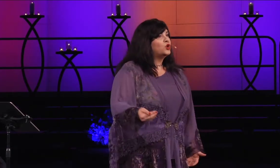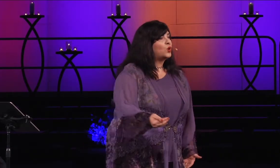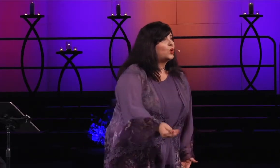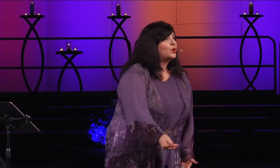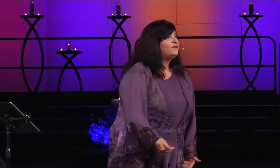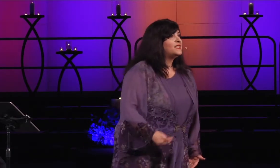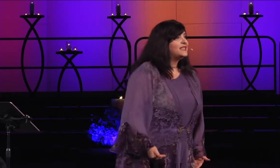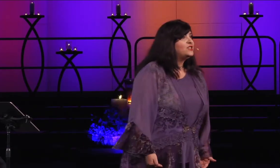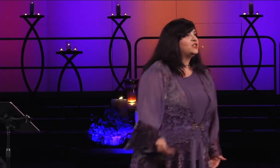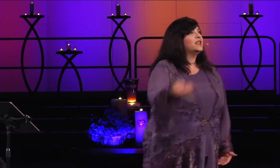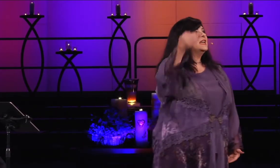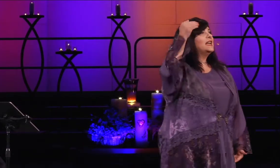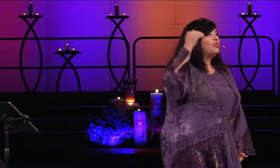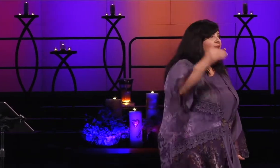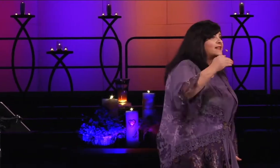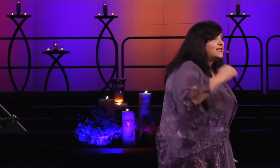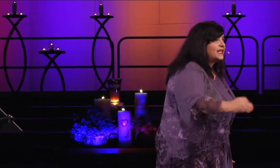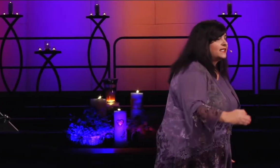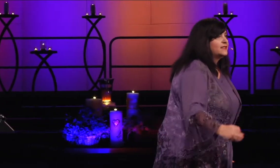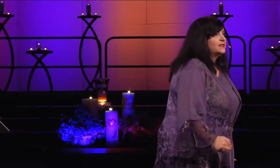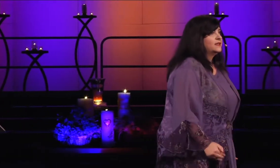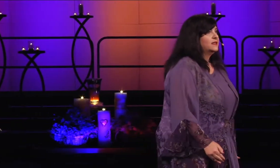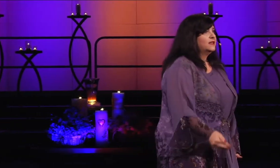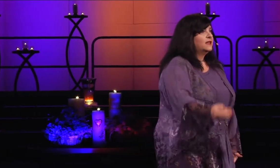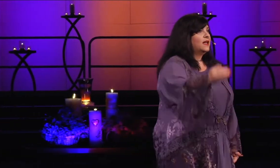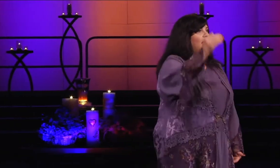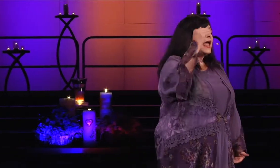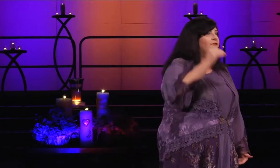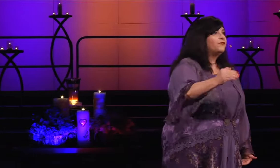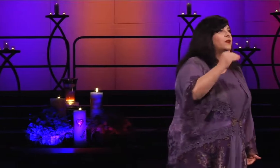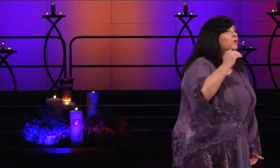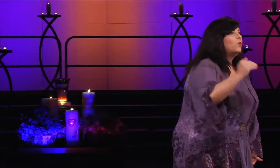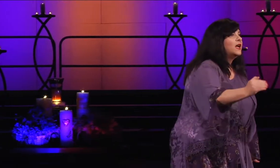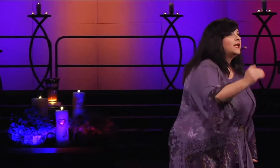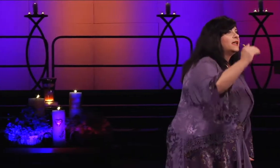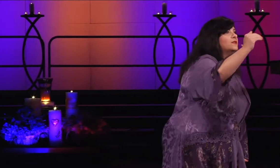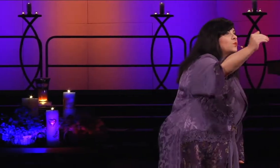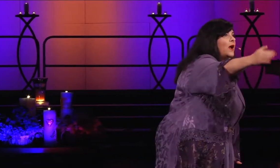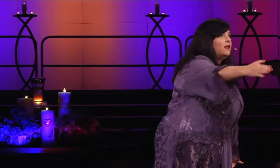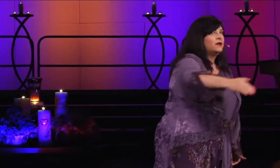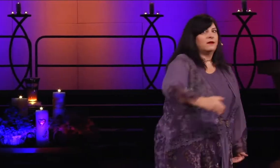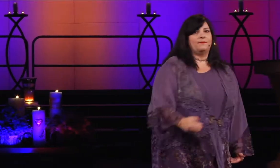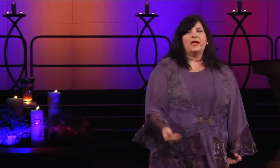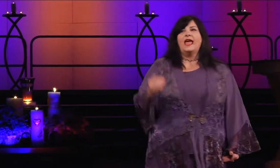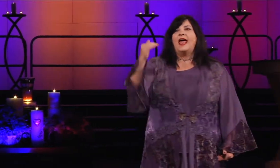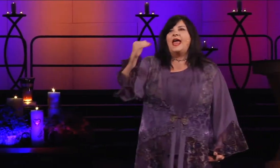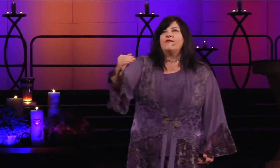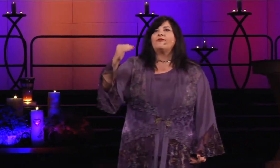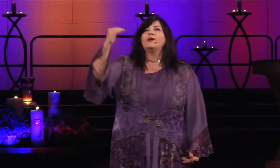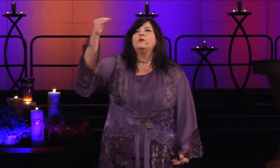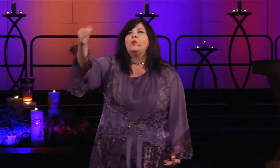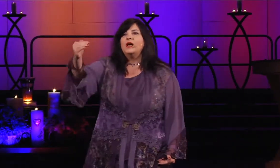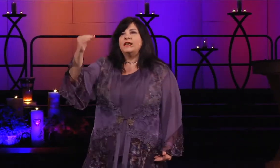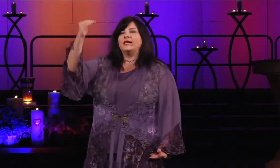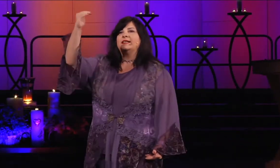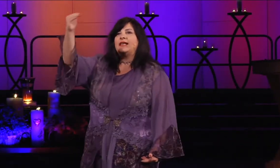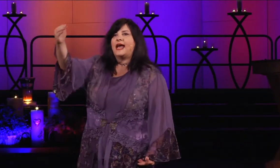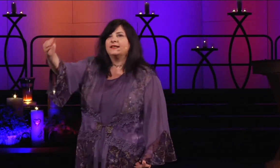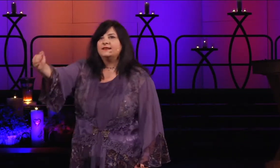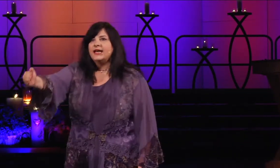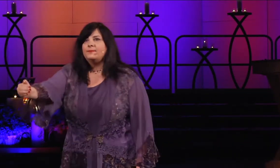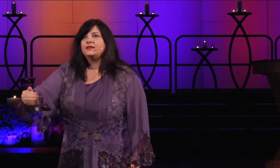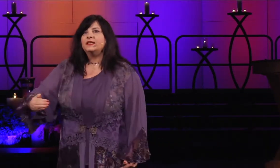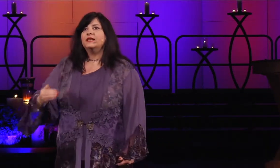that at the core of the teaching, that's it. Everyone is welcome. Everyone